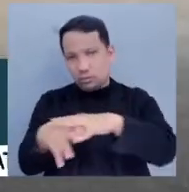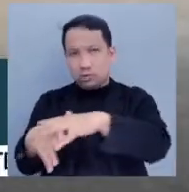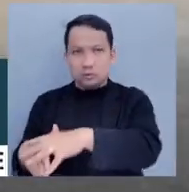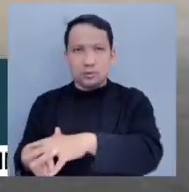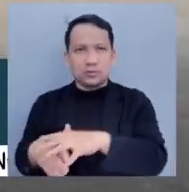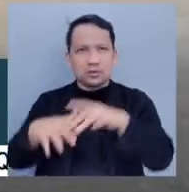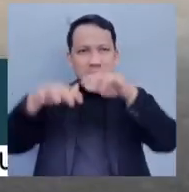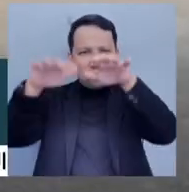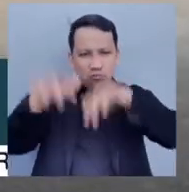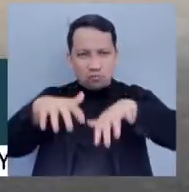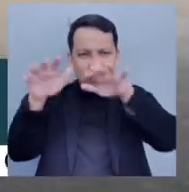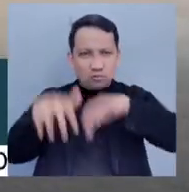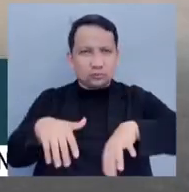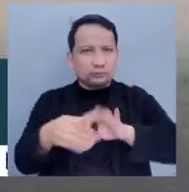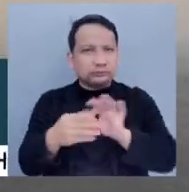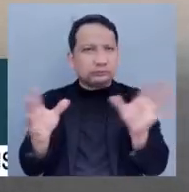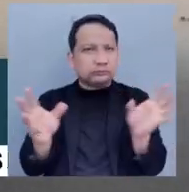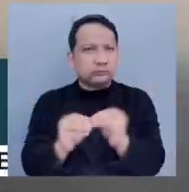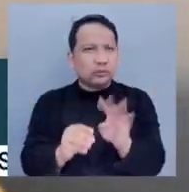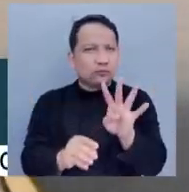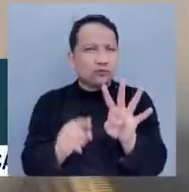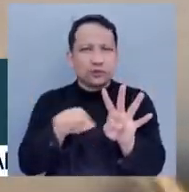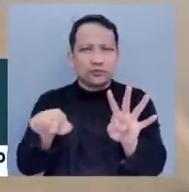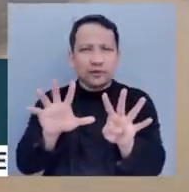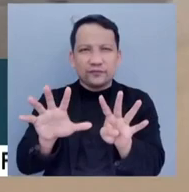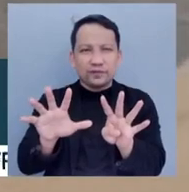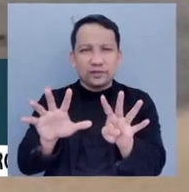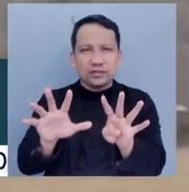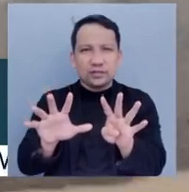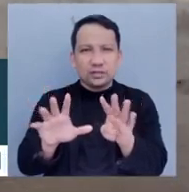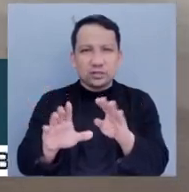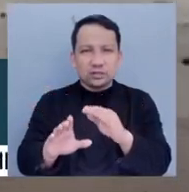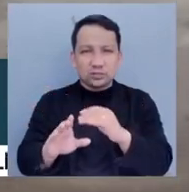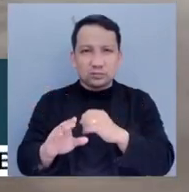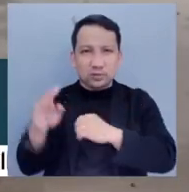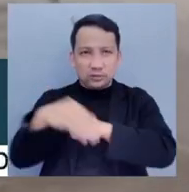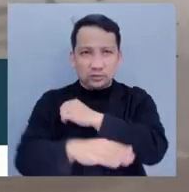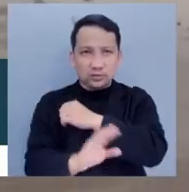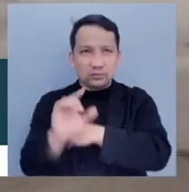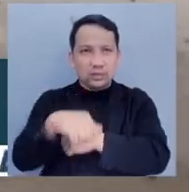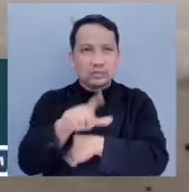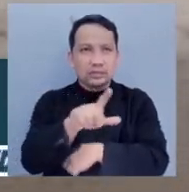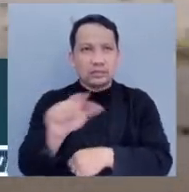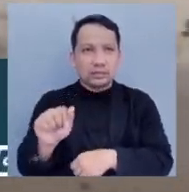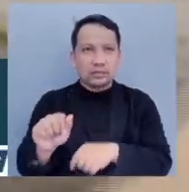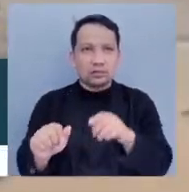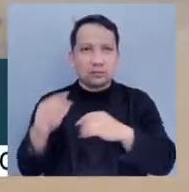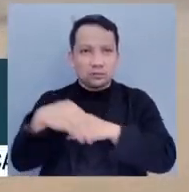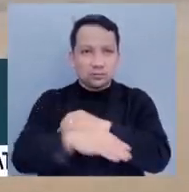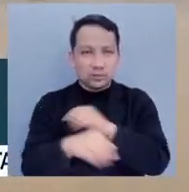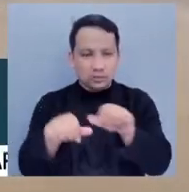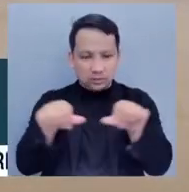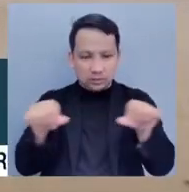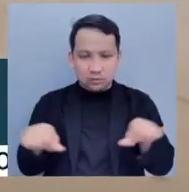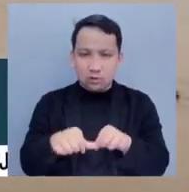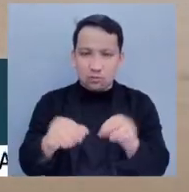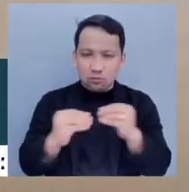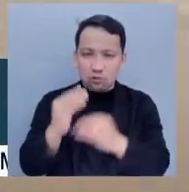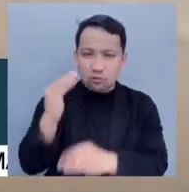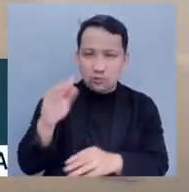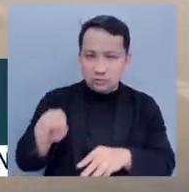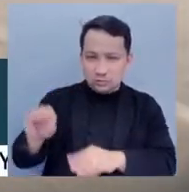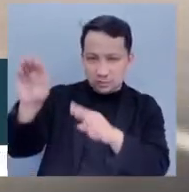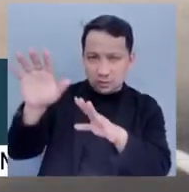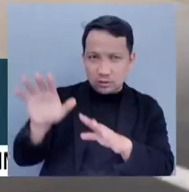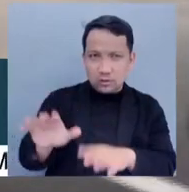rain Southern California got was 4 to 5 inches in coastal areas like Los Angeles and the beach areas, there was more in the mountainous